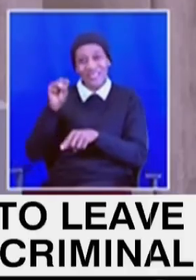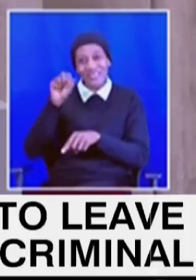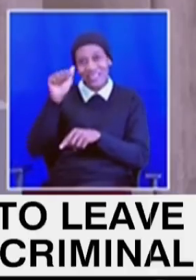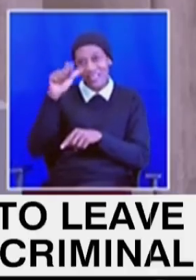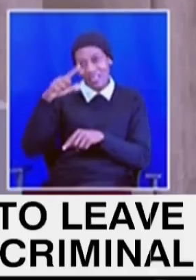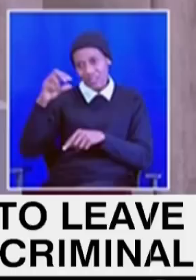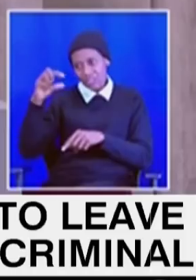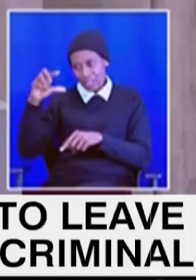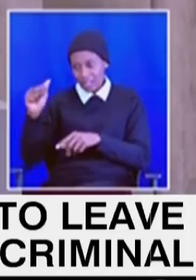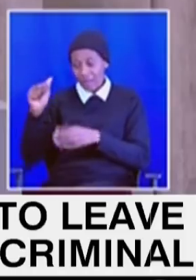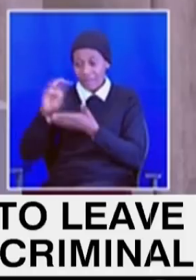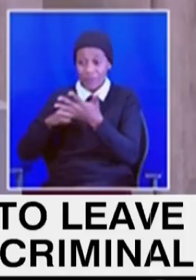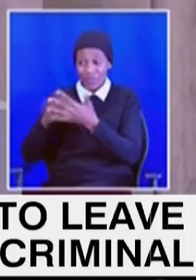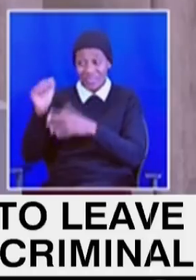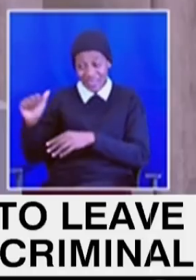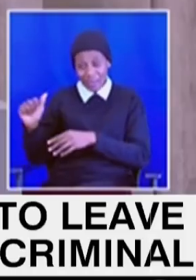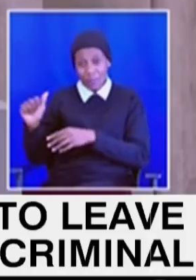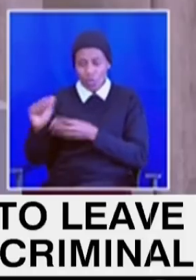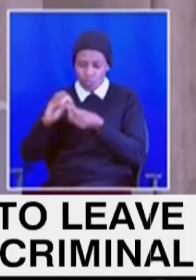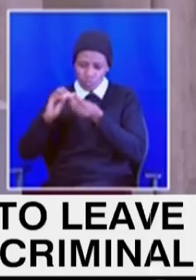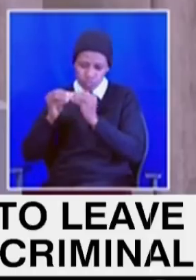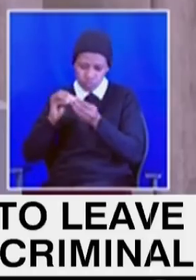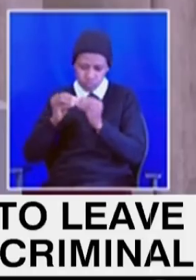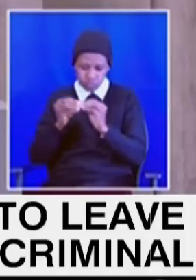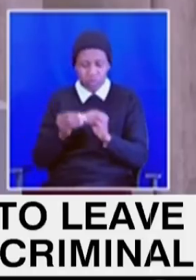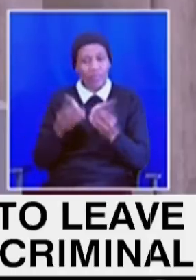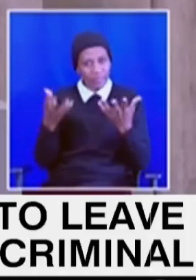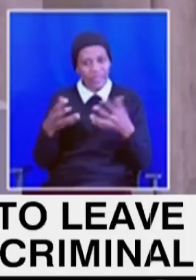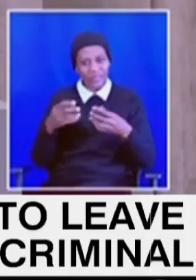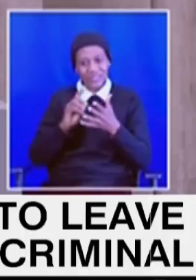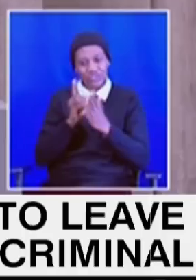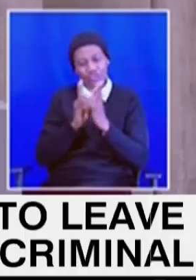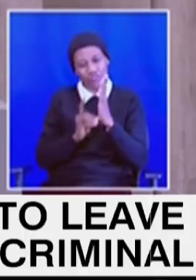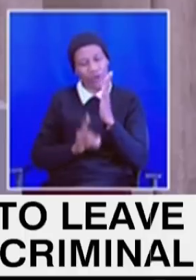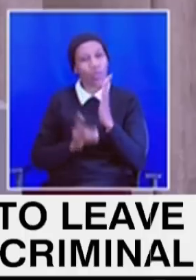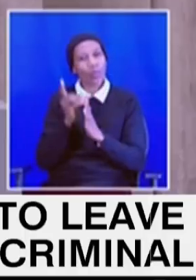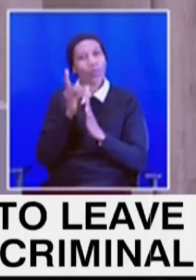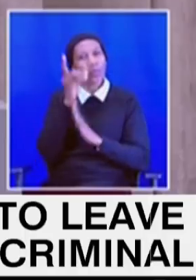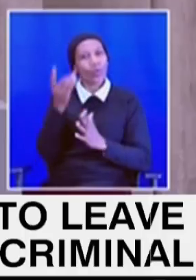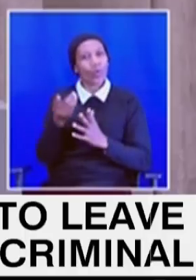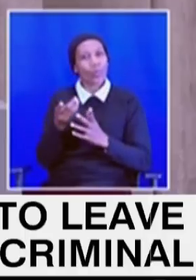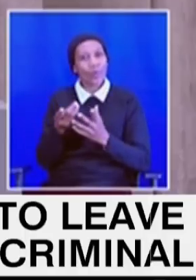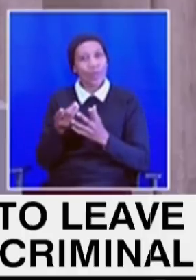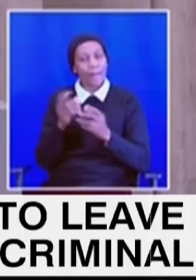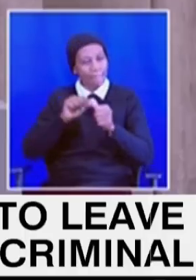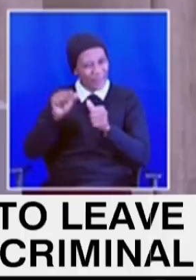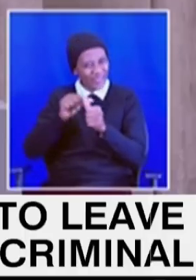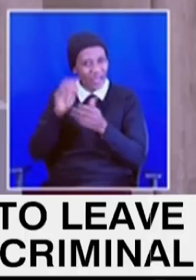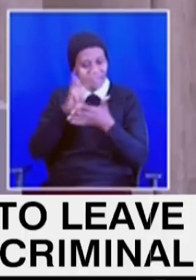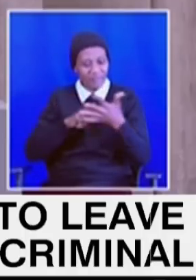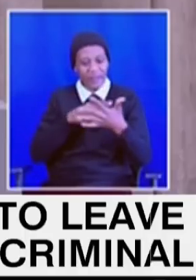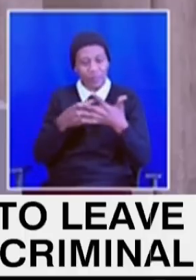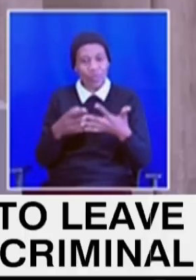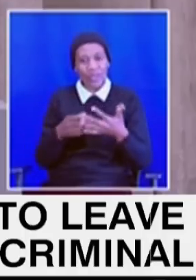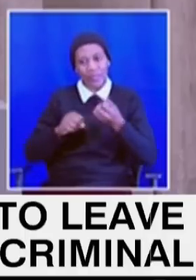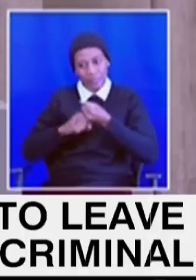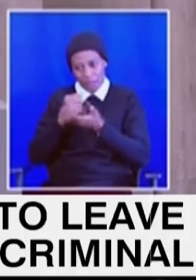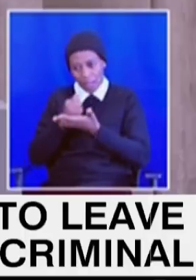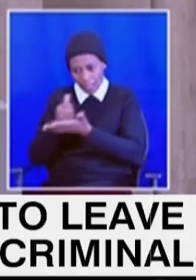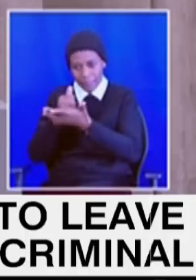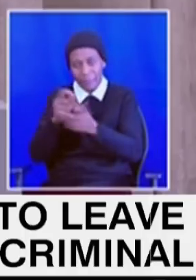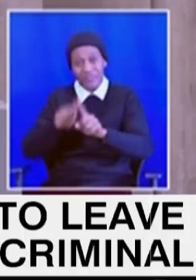it, and come up with a framework that will guide all municipalities nationally